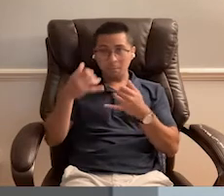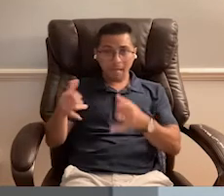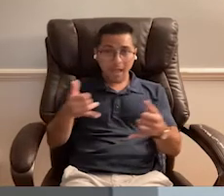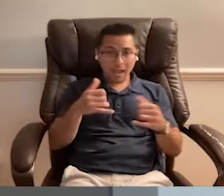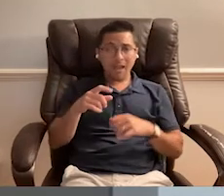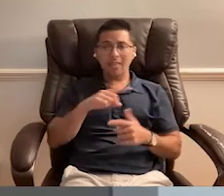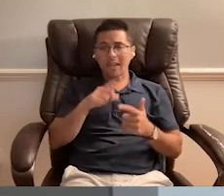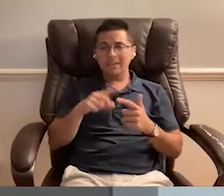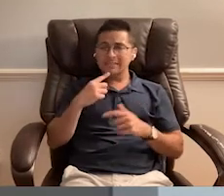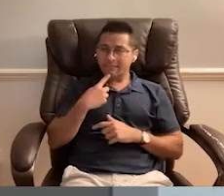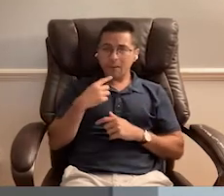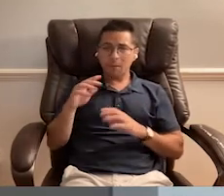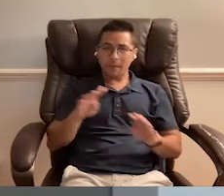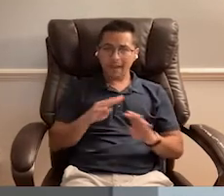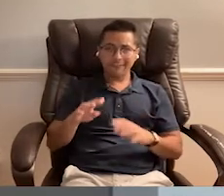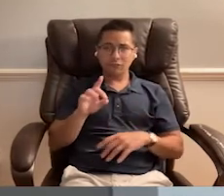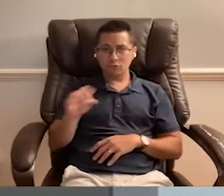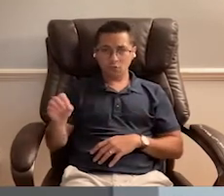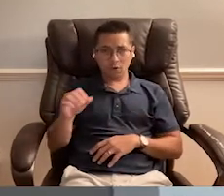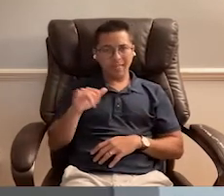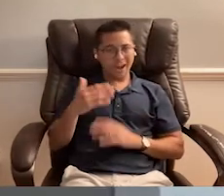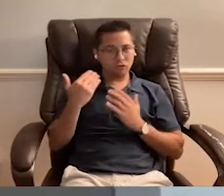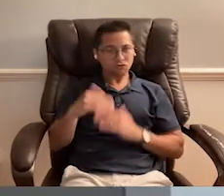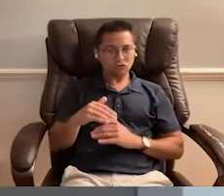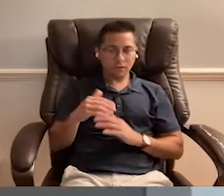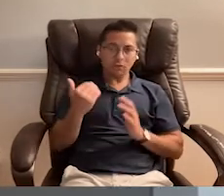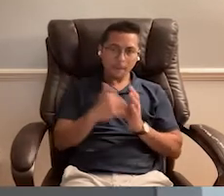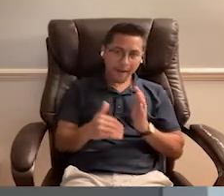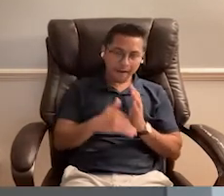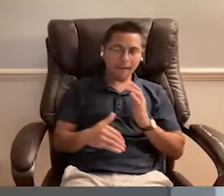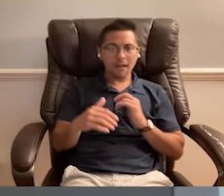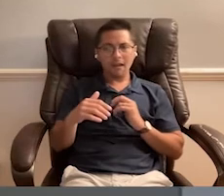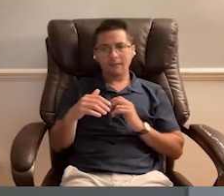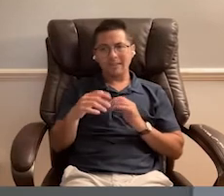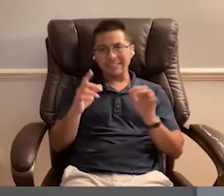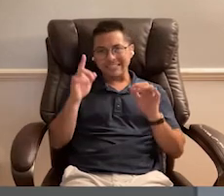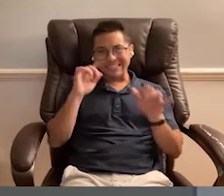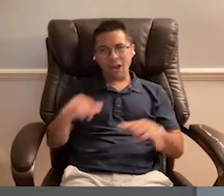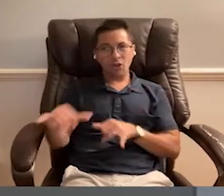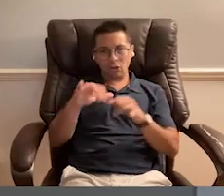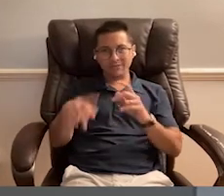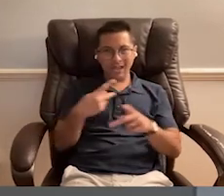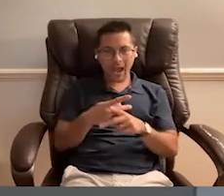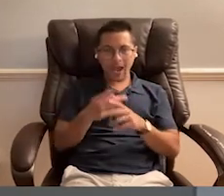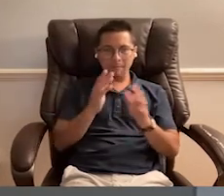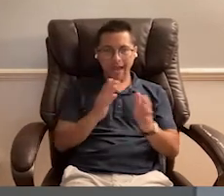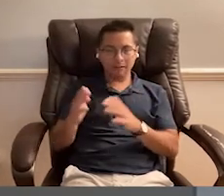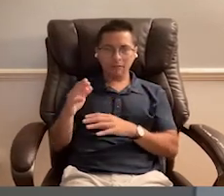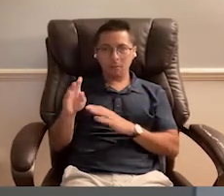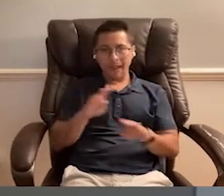imitative play, and then the severe behavior disorders, which are restricted, repetitive,